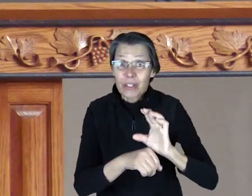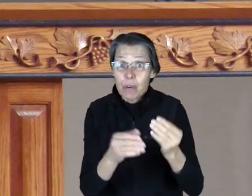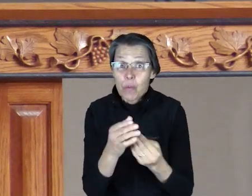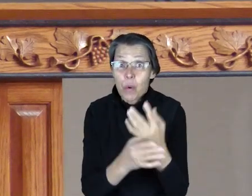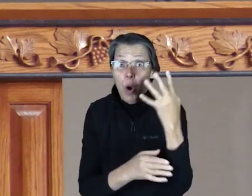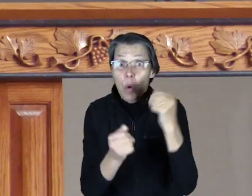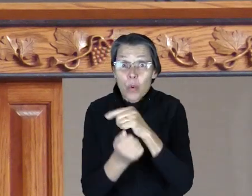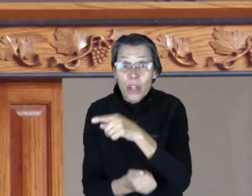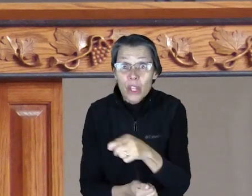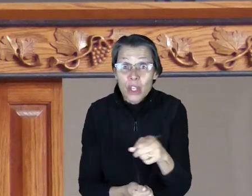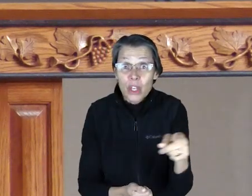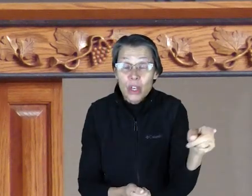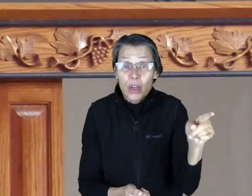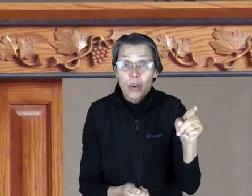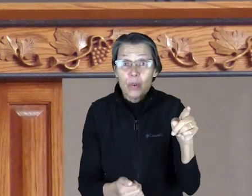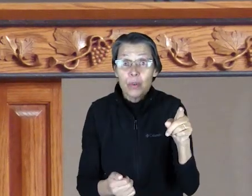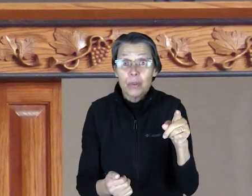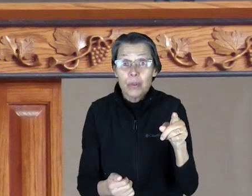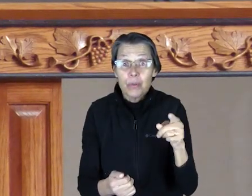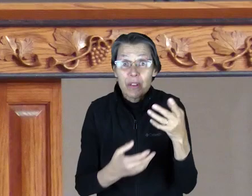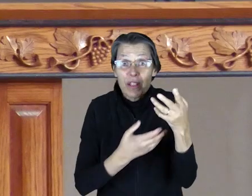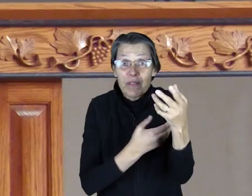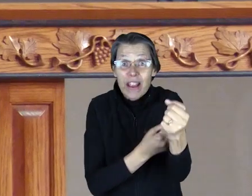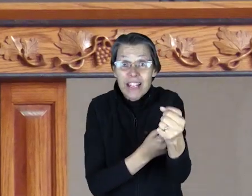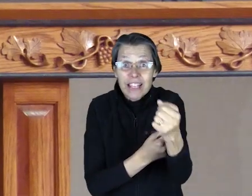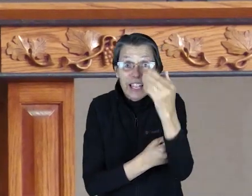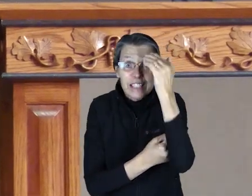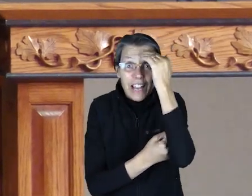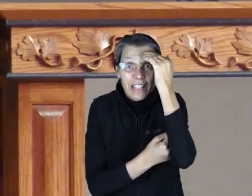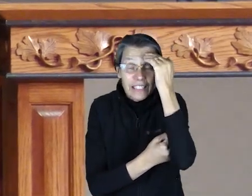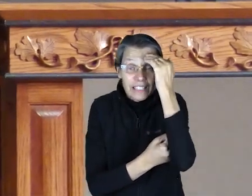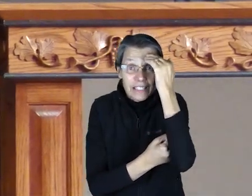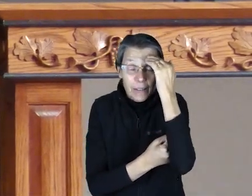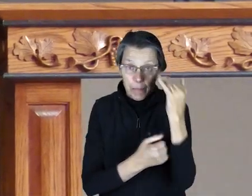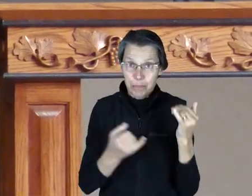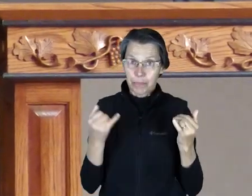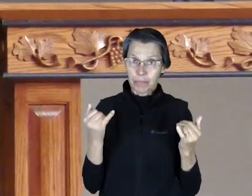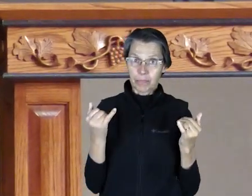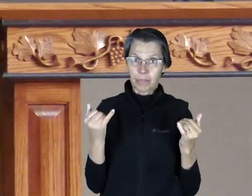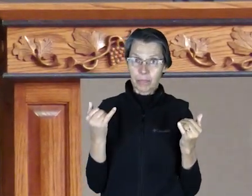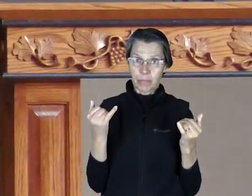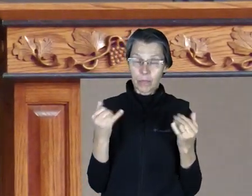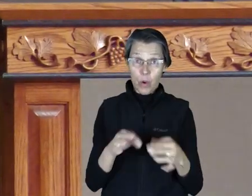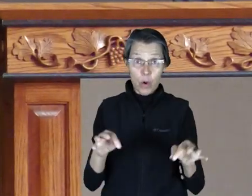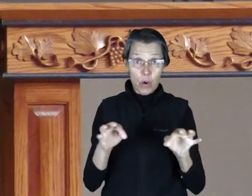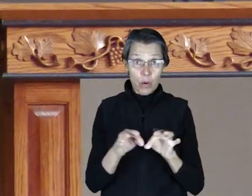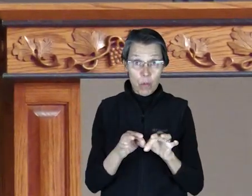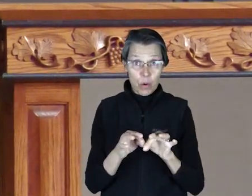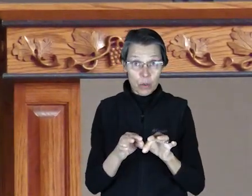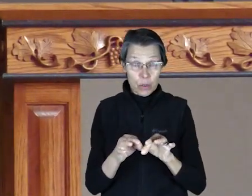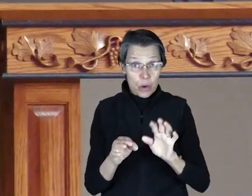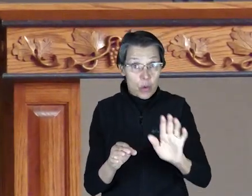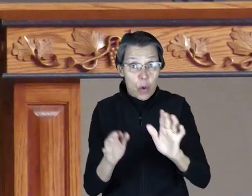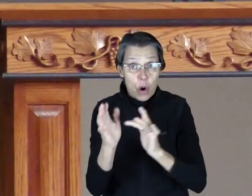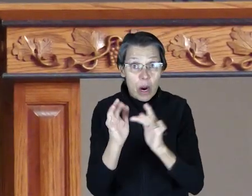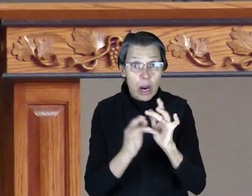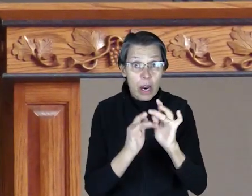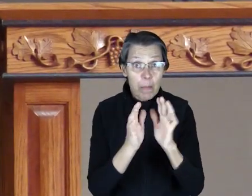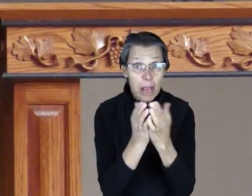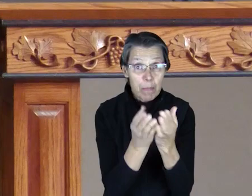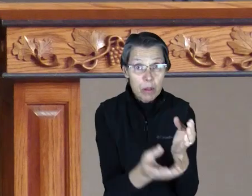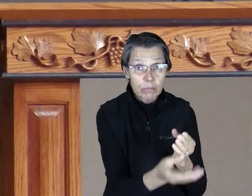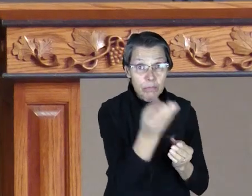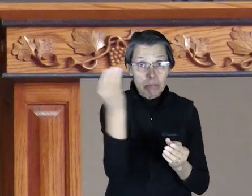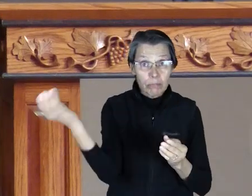knowledge. Now, this is very important. I want you to hand your Bible to your parents. So parents, I want you to take